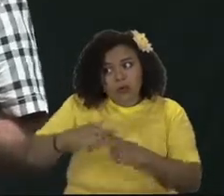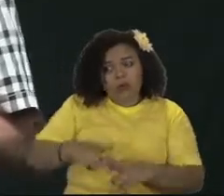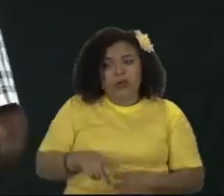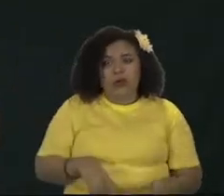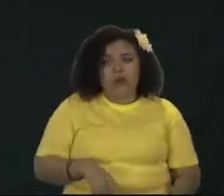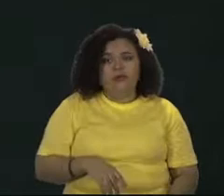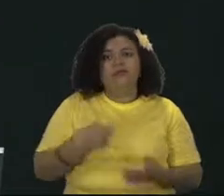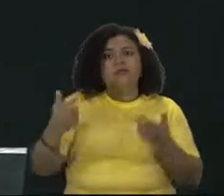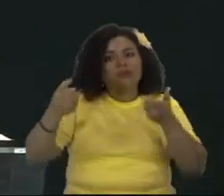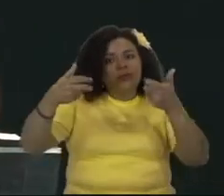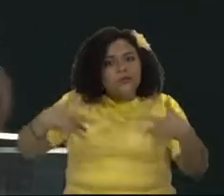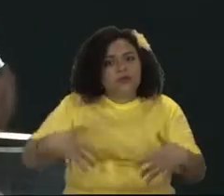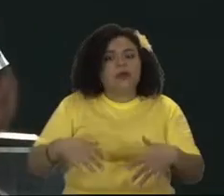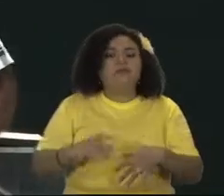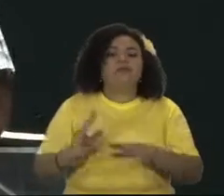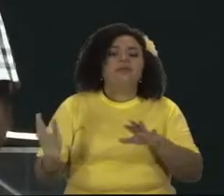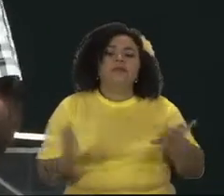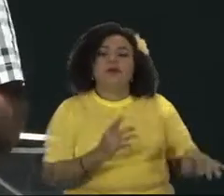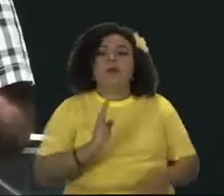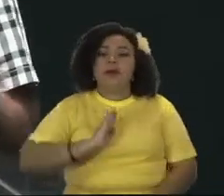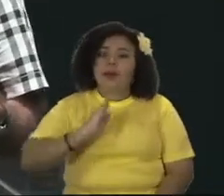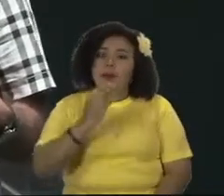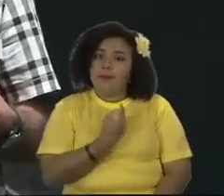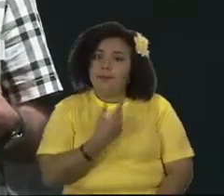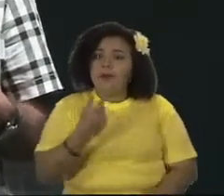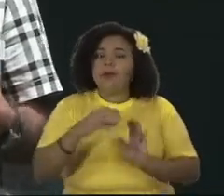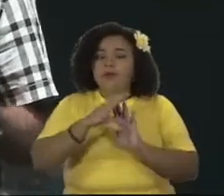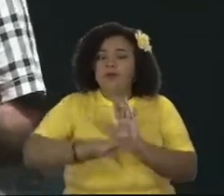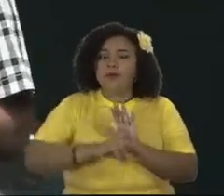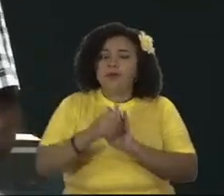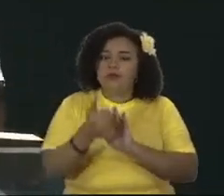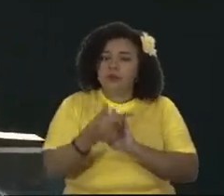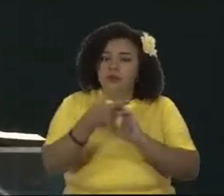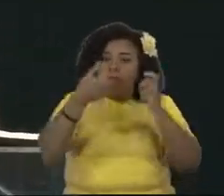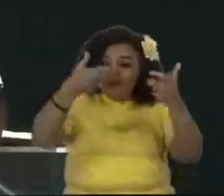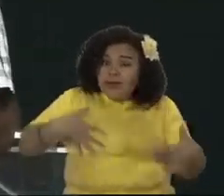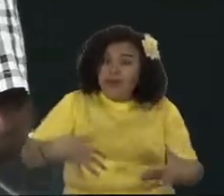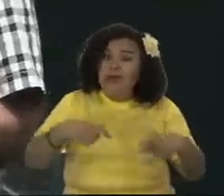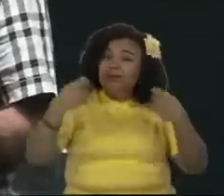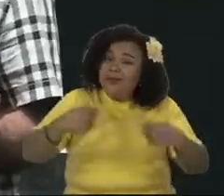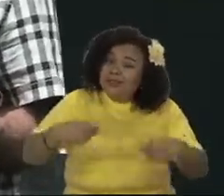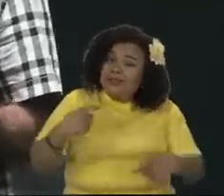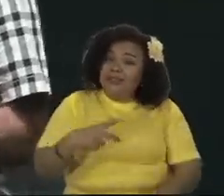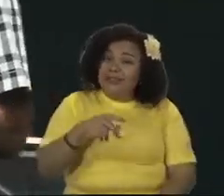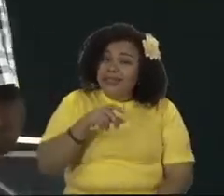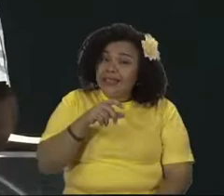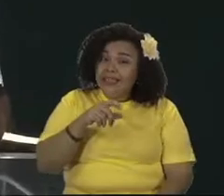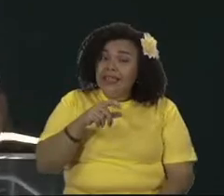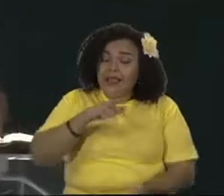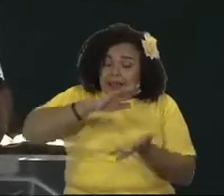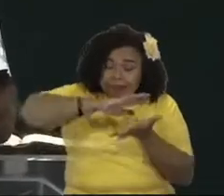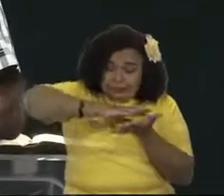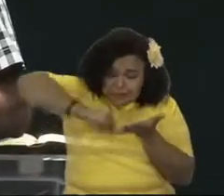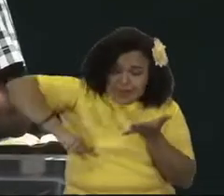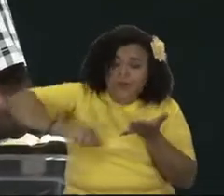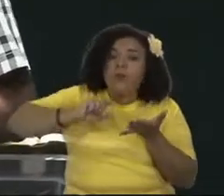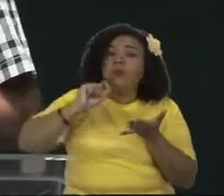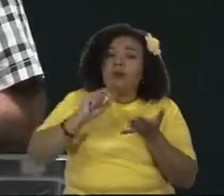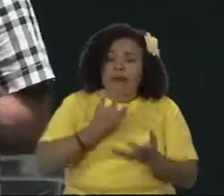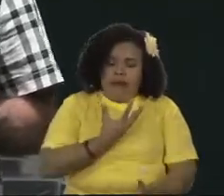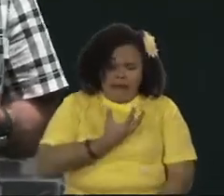12, make every disease, every take out. You cannot let it